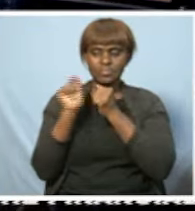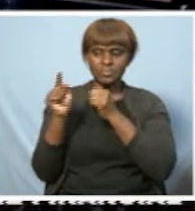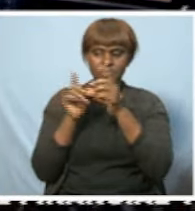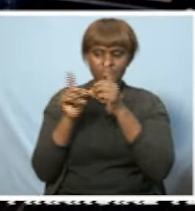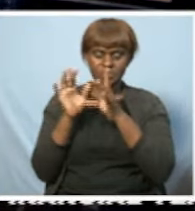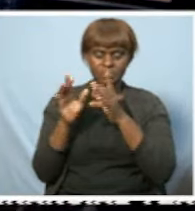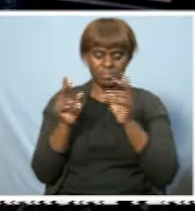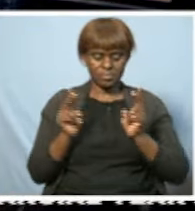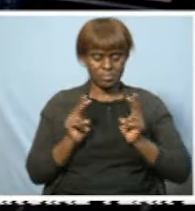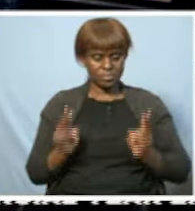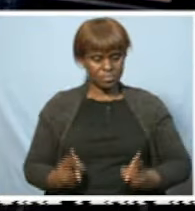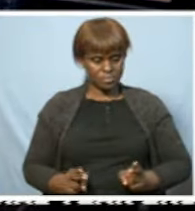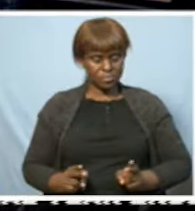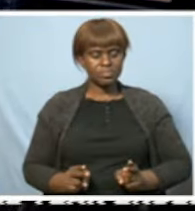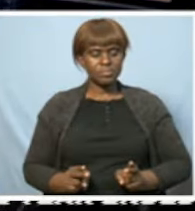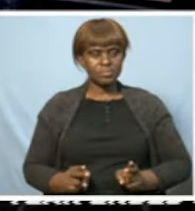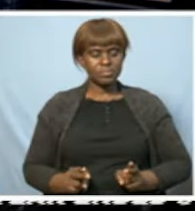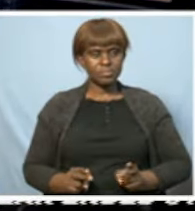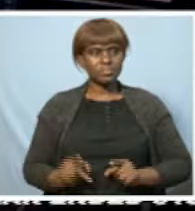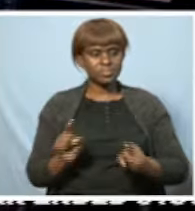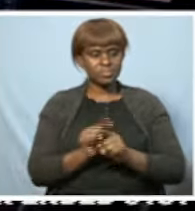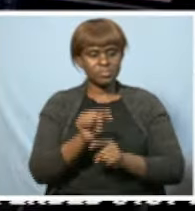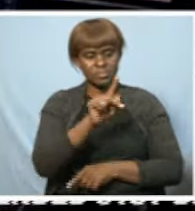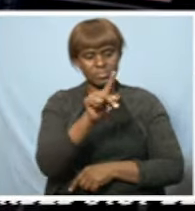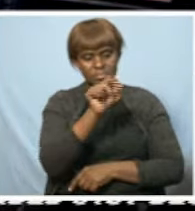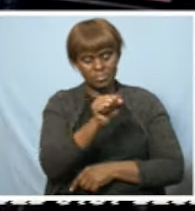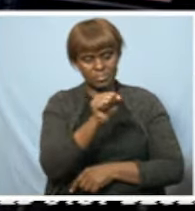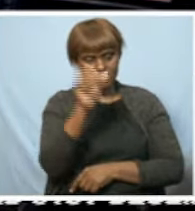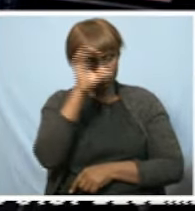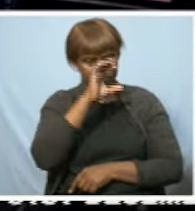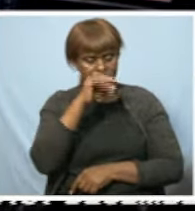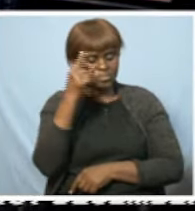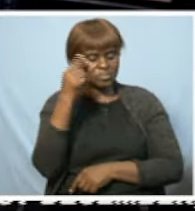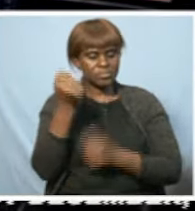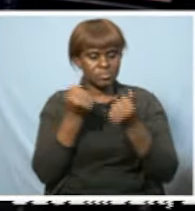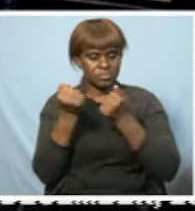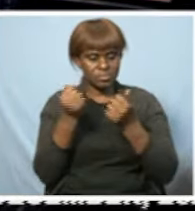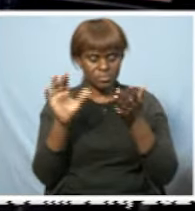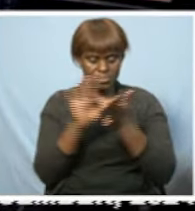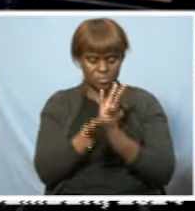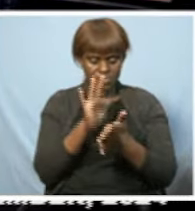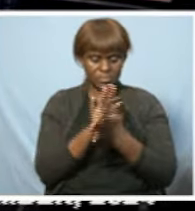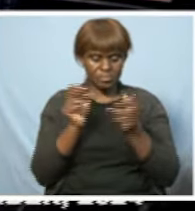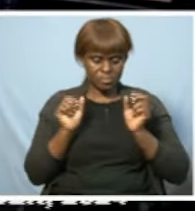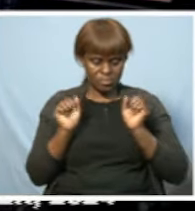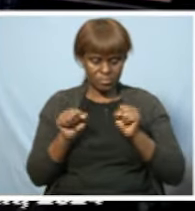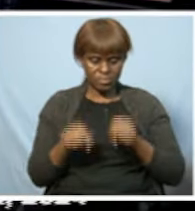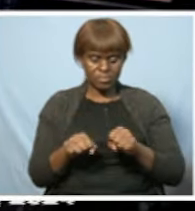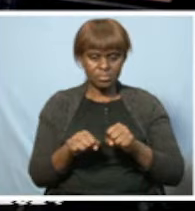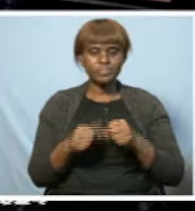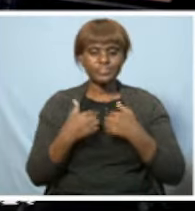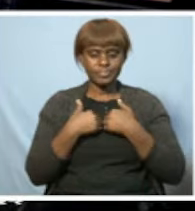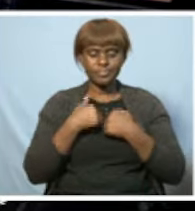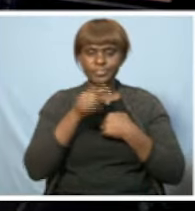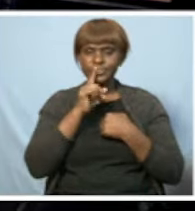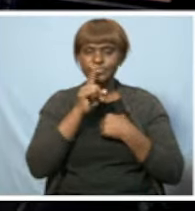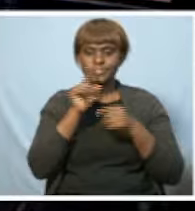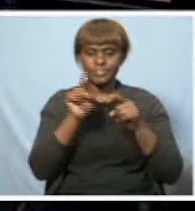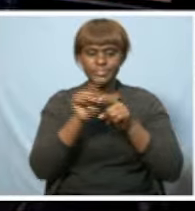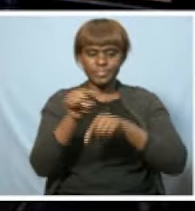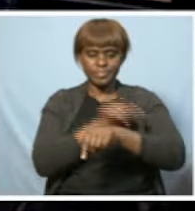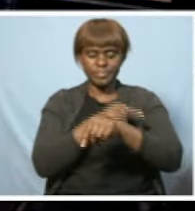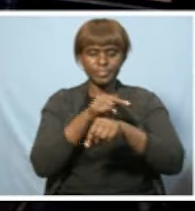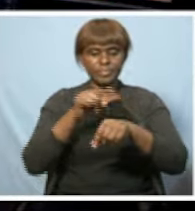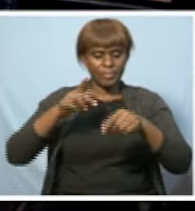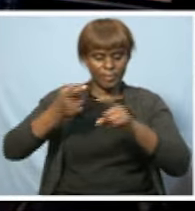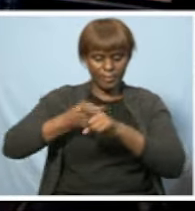Health and the PS, look for a driver as quickly as possible. You have actually taken too long. From last year,